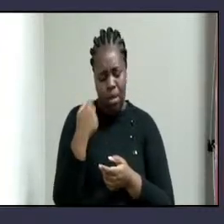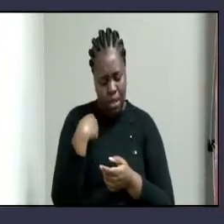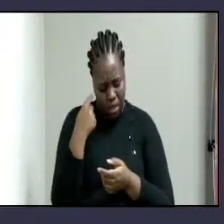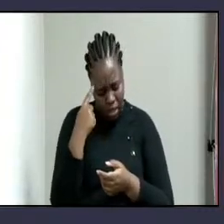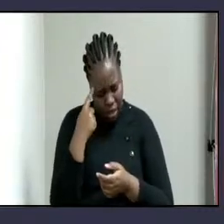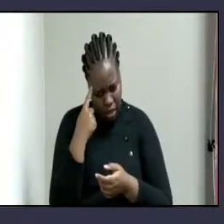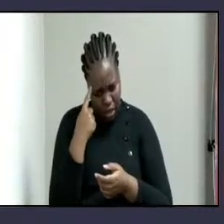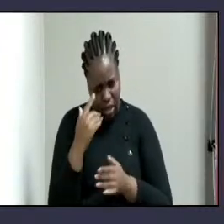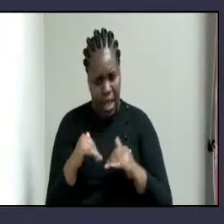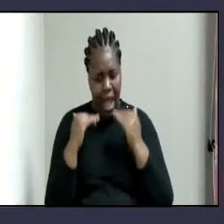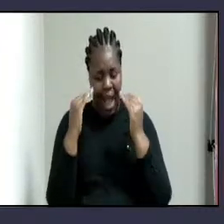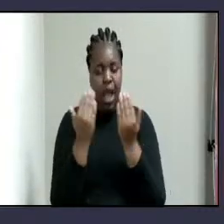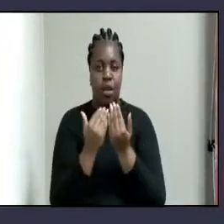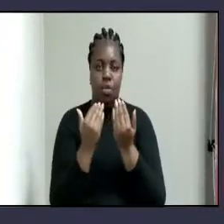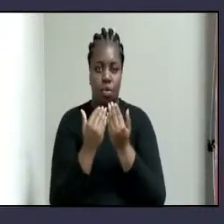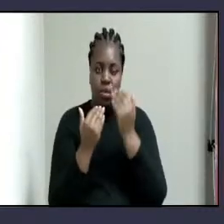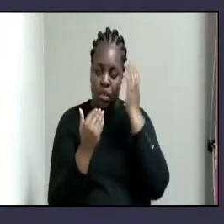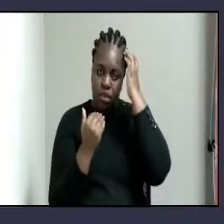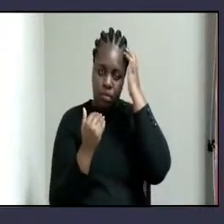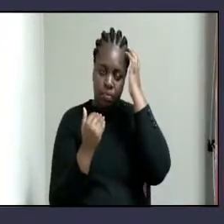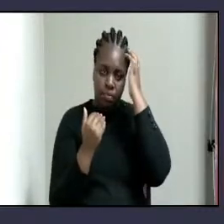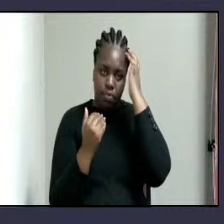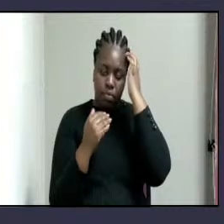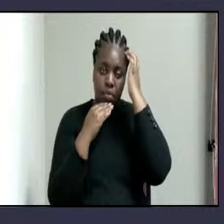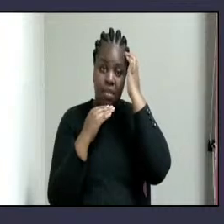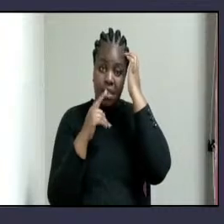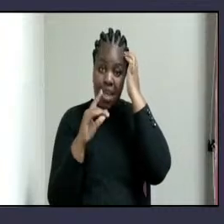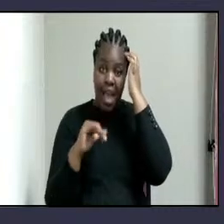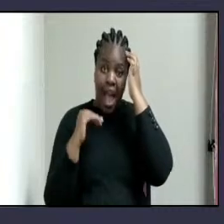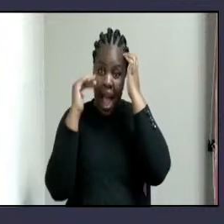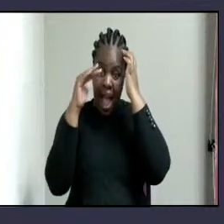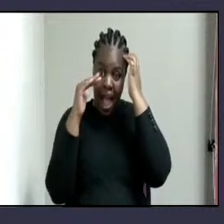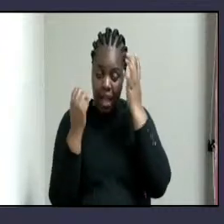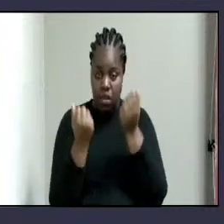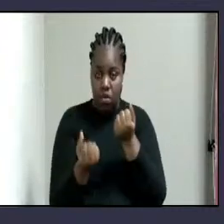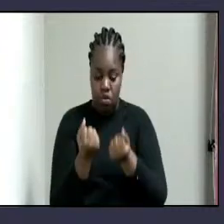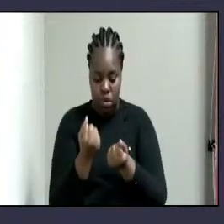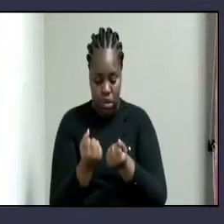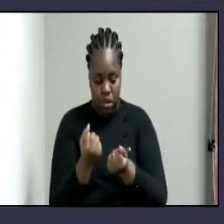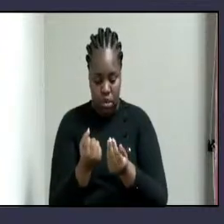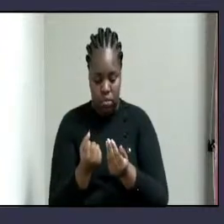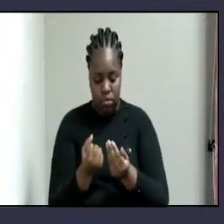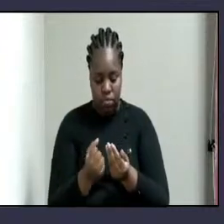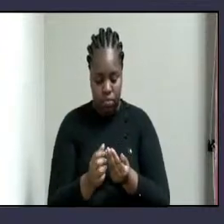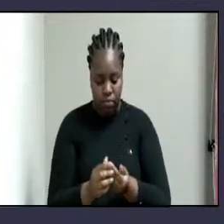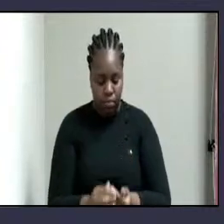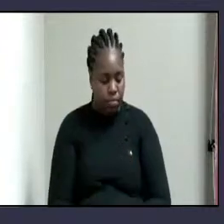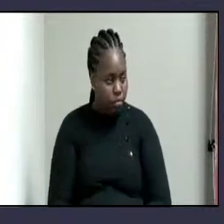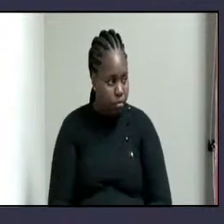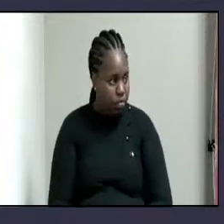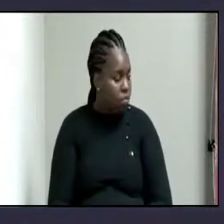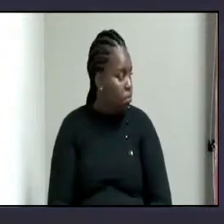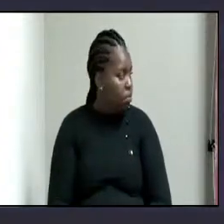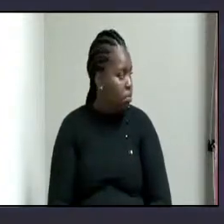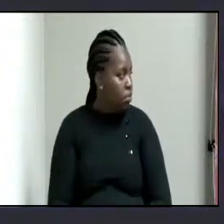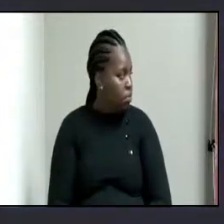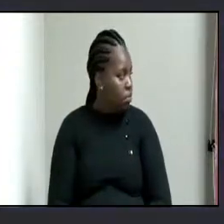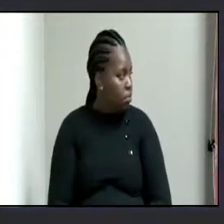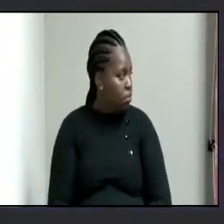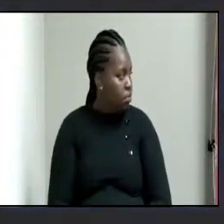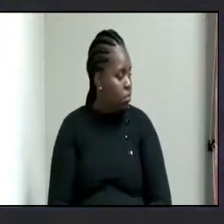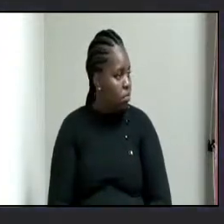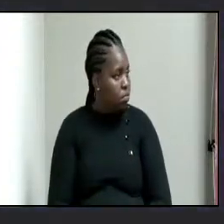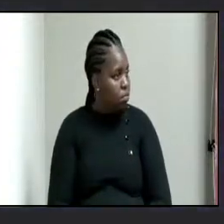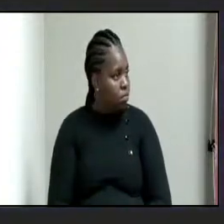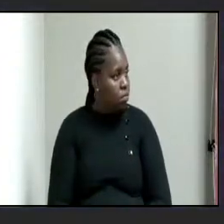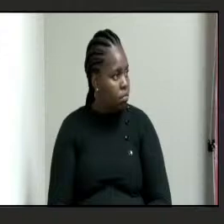is either a High Court judgment or any direct protection through other socioeconomic rights. That's correct. Okay. At least to the best